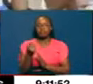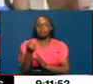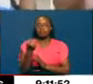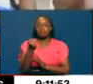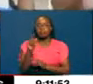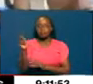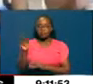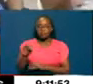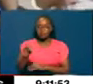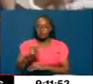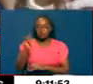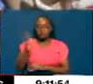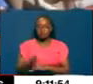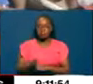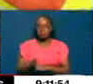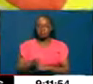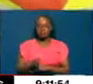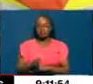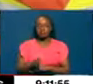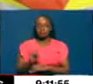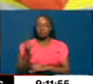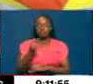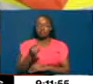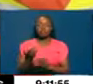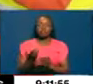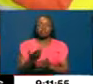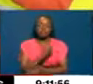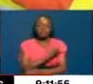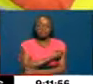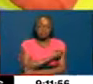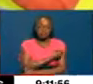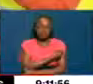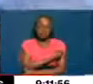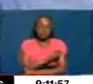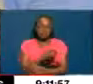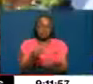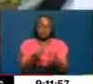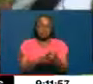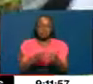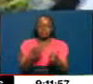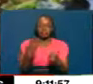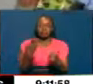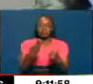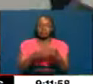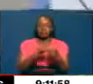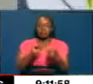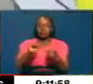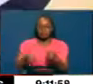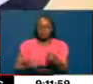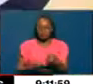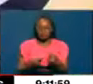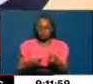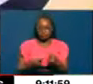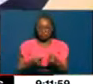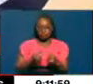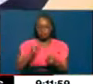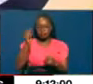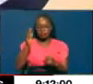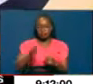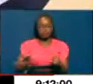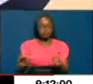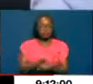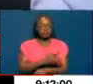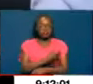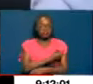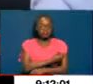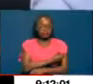Kenyans having only received the first dose. Only 859,000 Kenyans have been fully vaccinated so